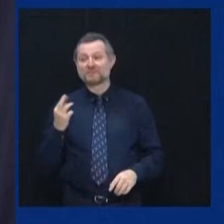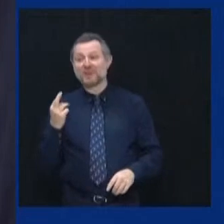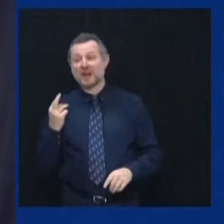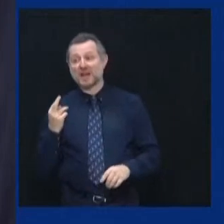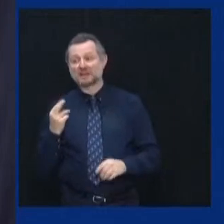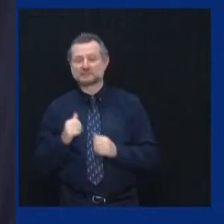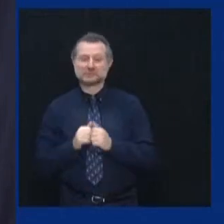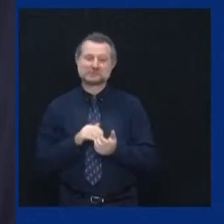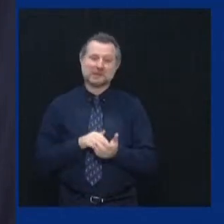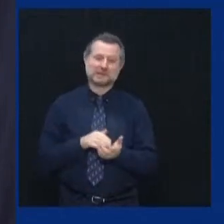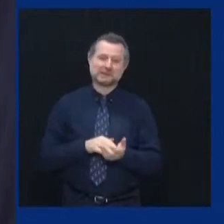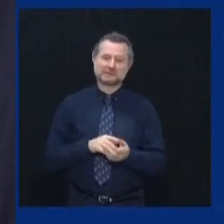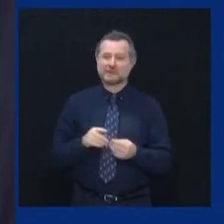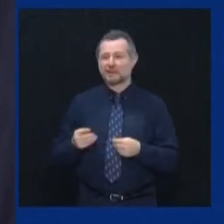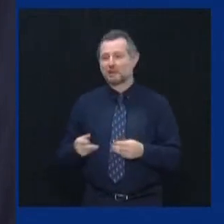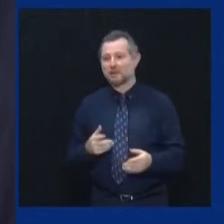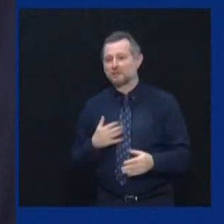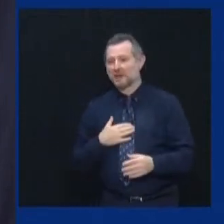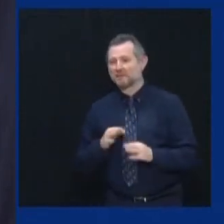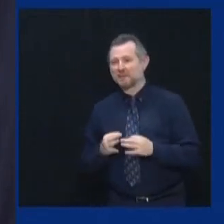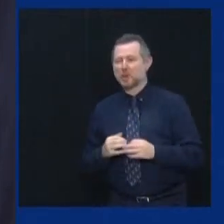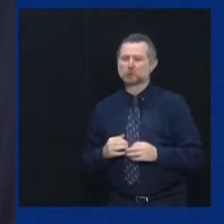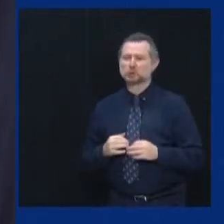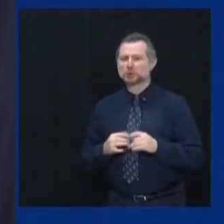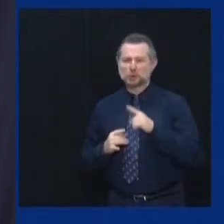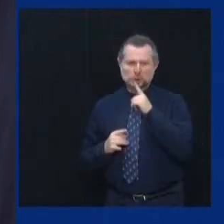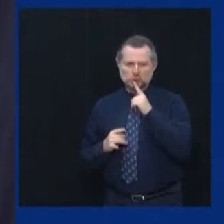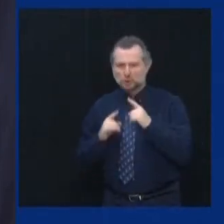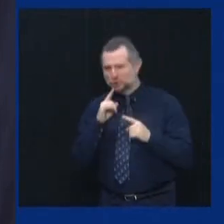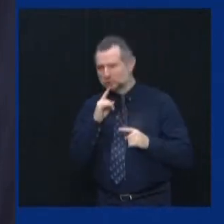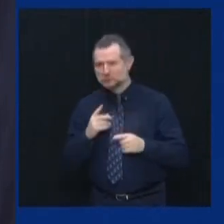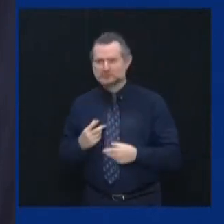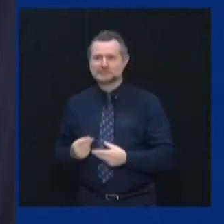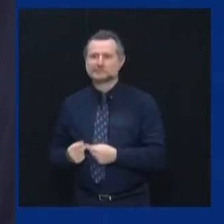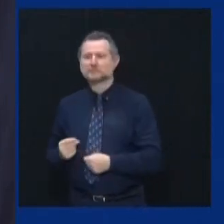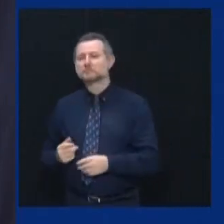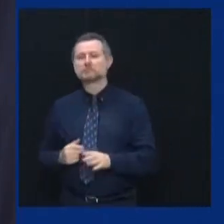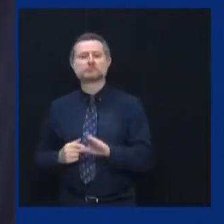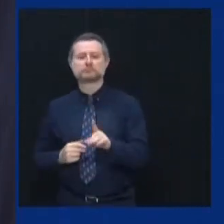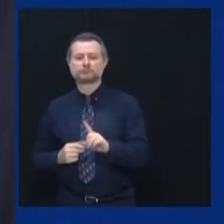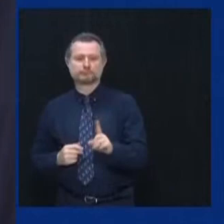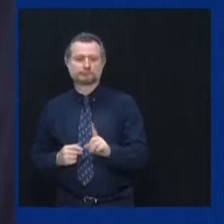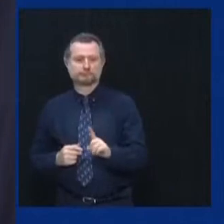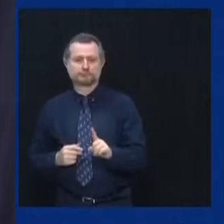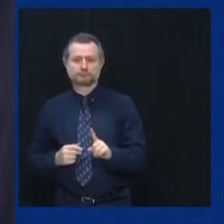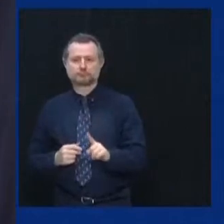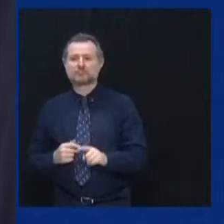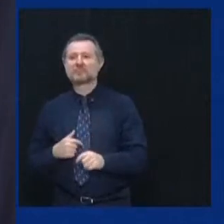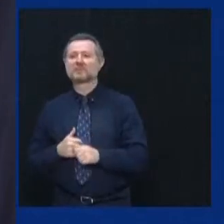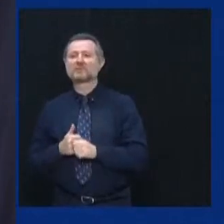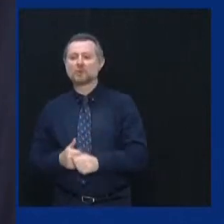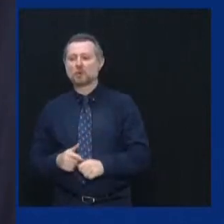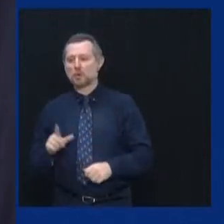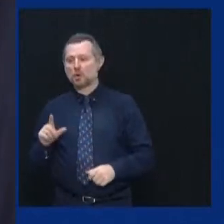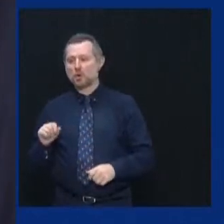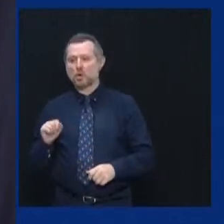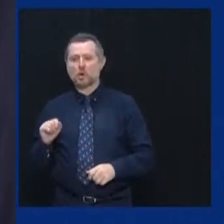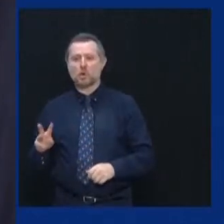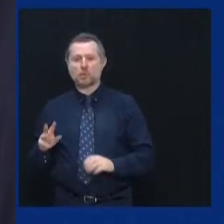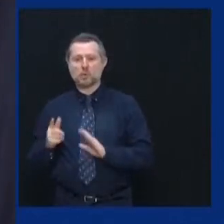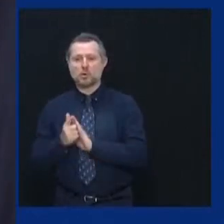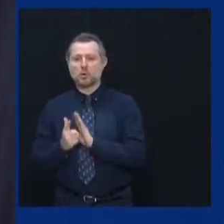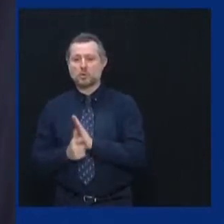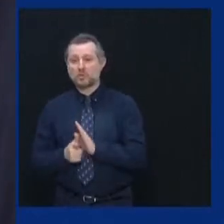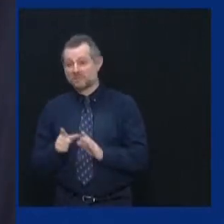don't give it to your family who's not eligible. Follow the law. And it is the law. And if you don't follow